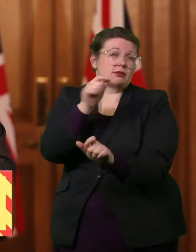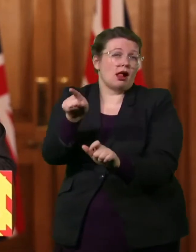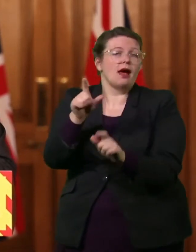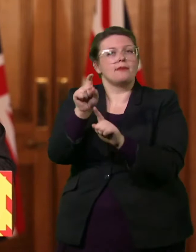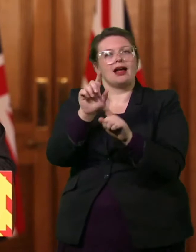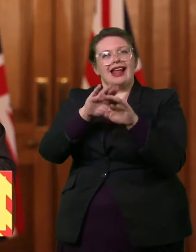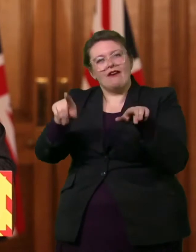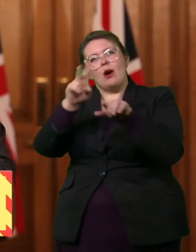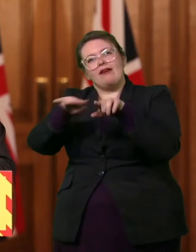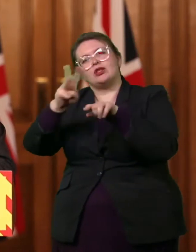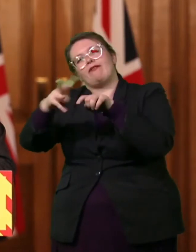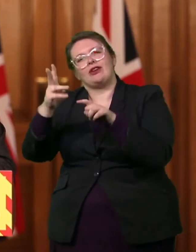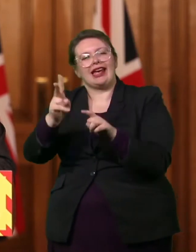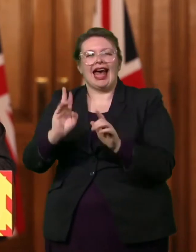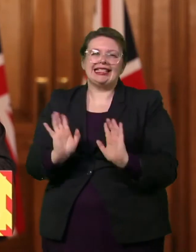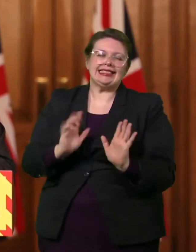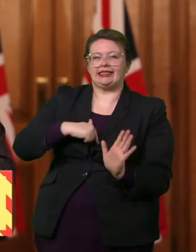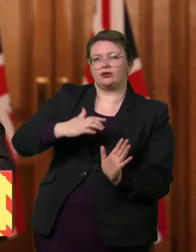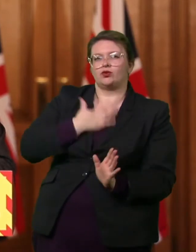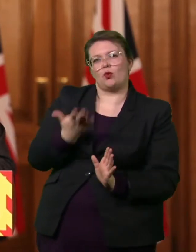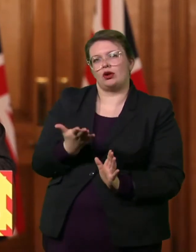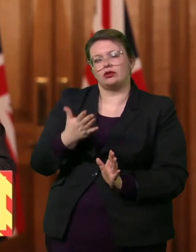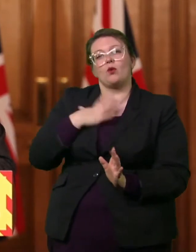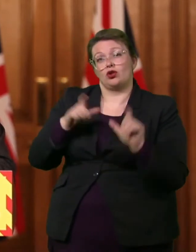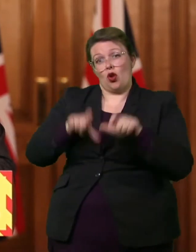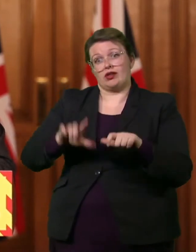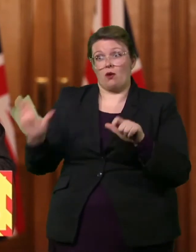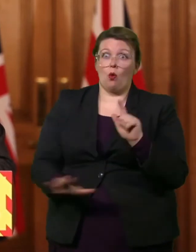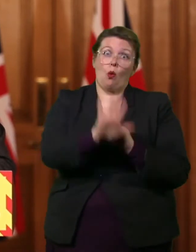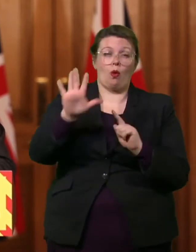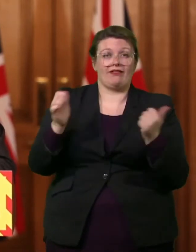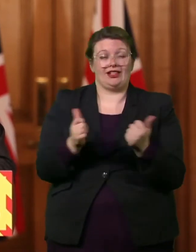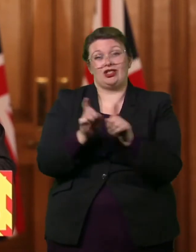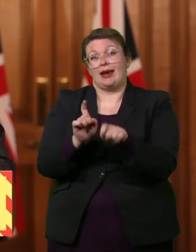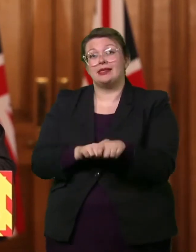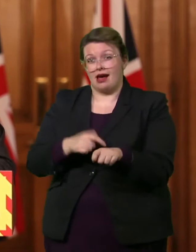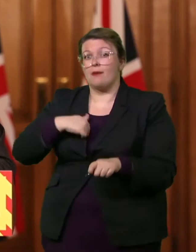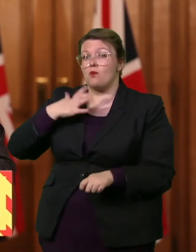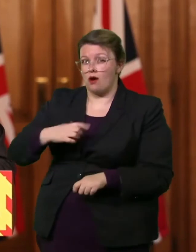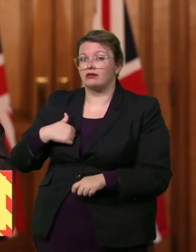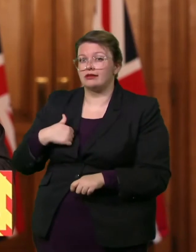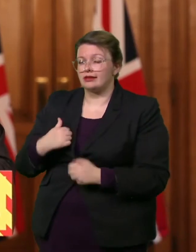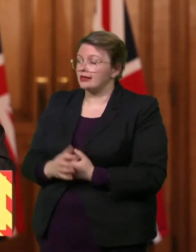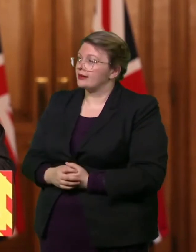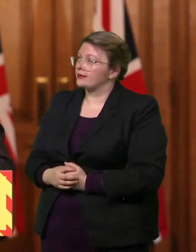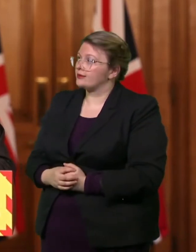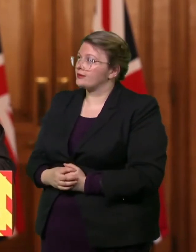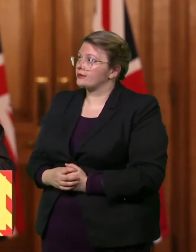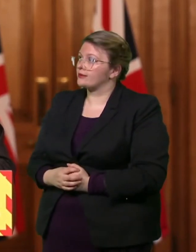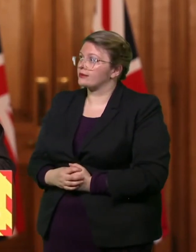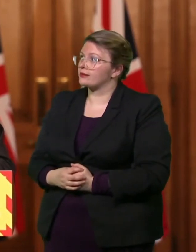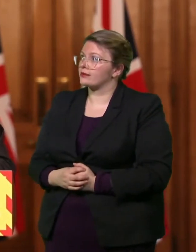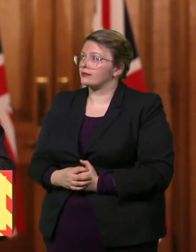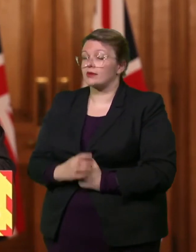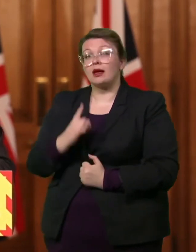out together. What I want to stress is that these data show how important it is that we still